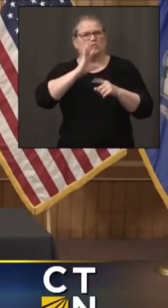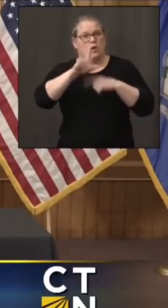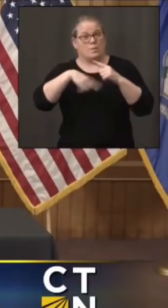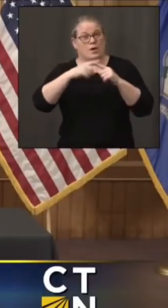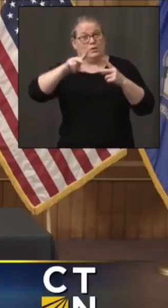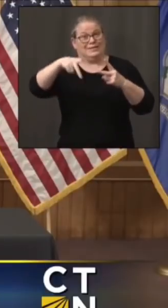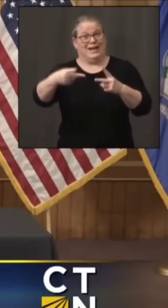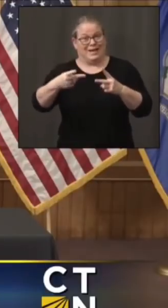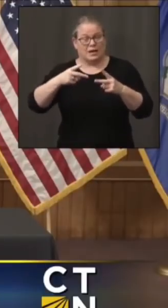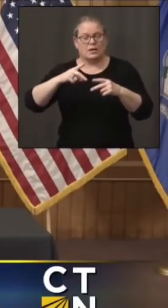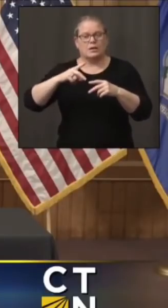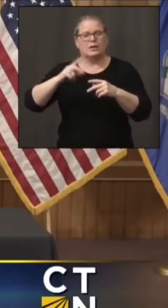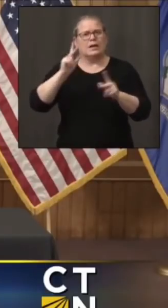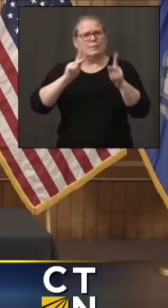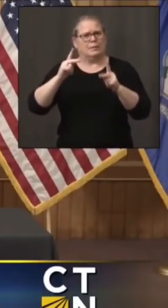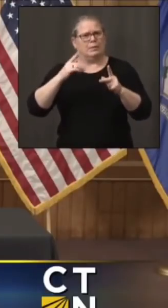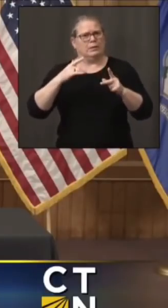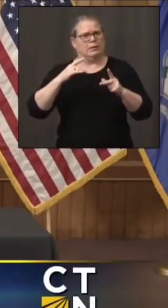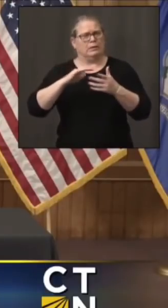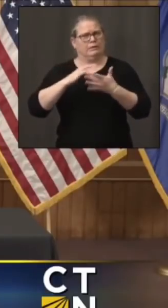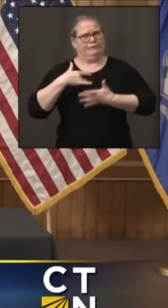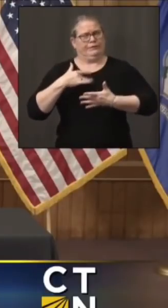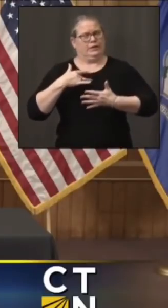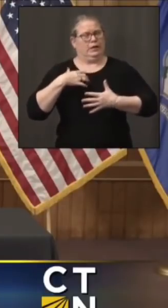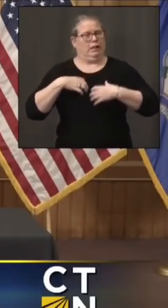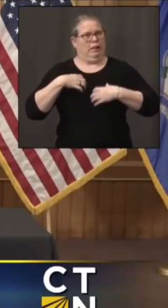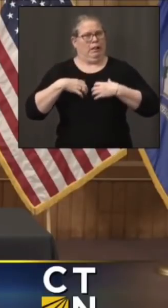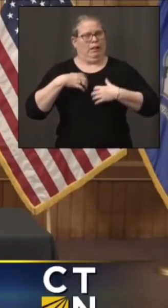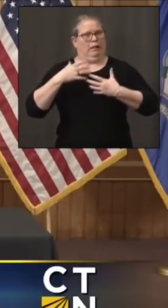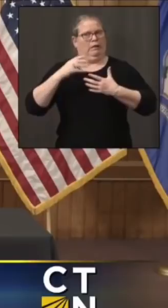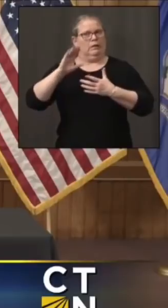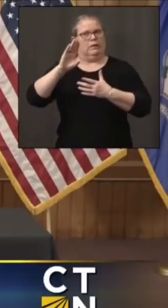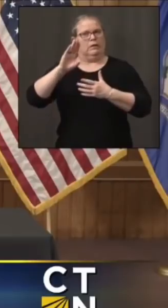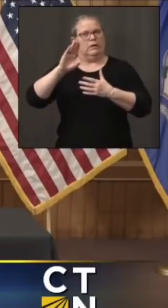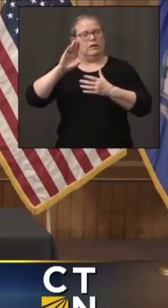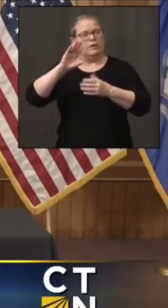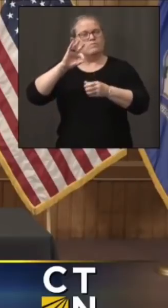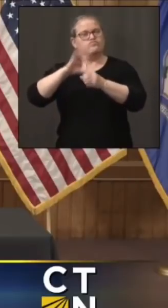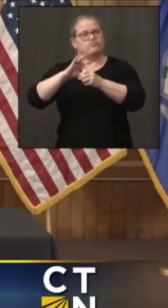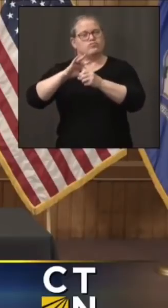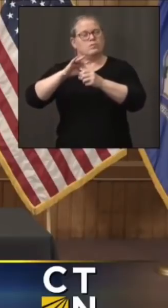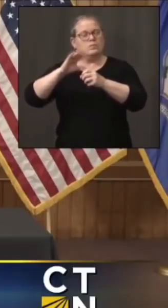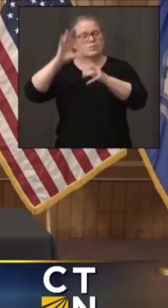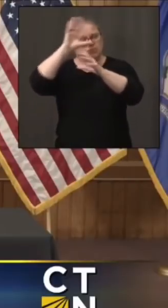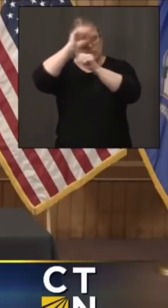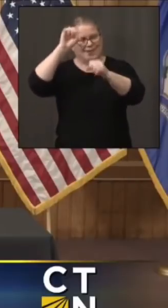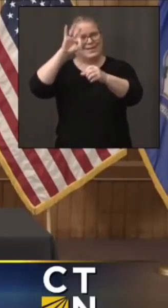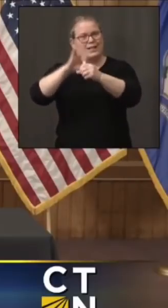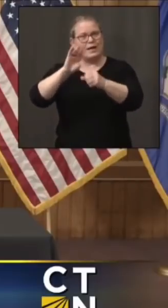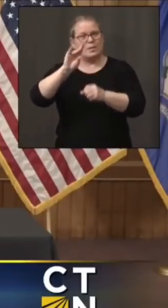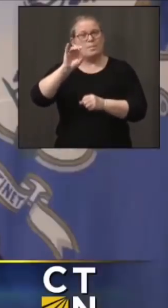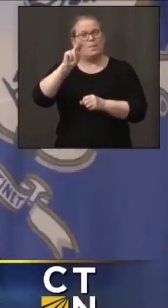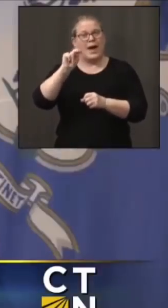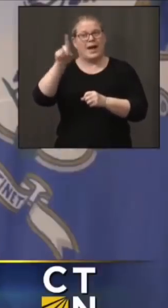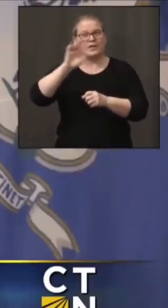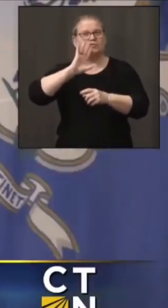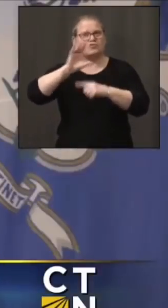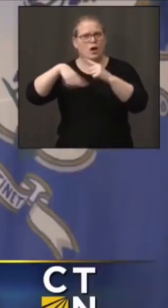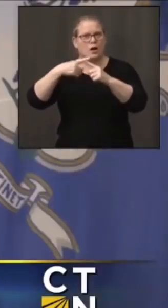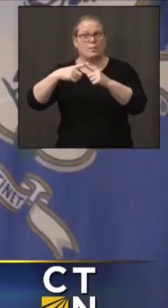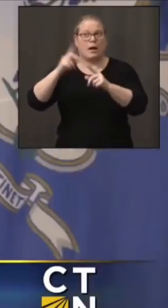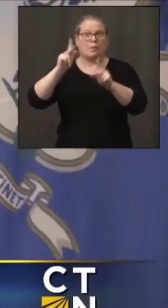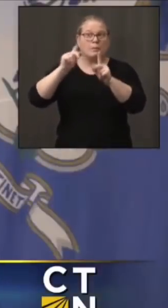the government's not putting out as much as they thought they would. There's shortages, there's shortfalls. Have you seen any of that? Not so much. I